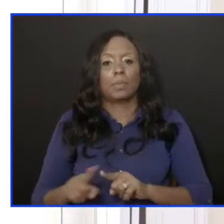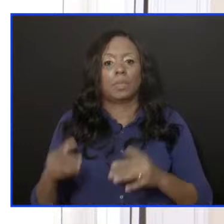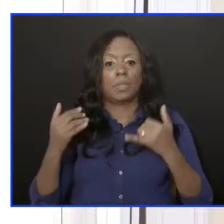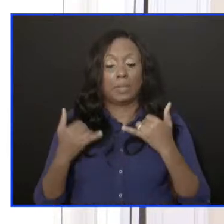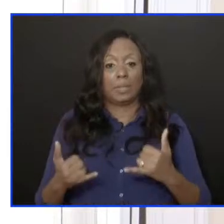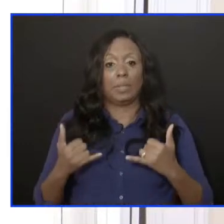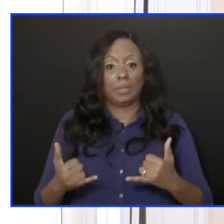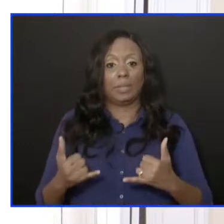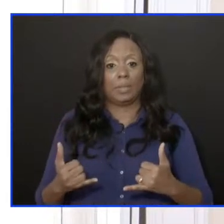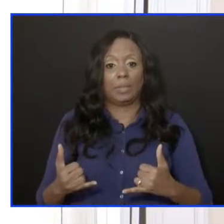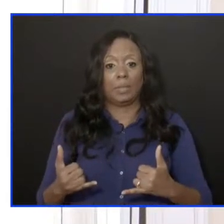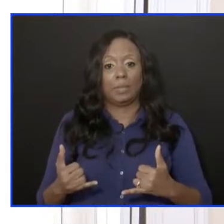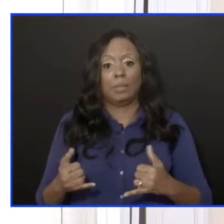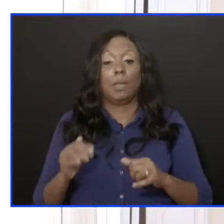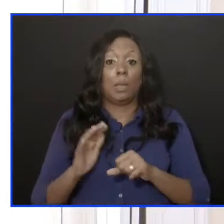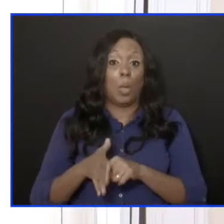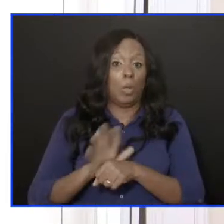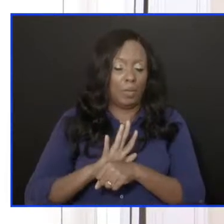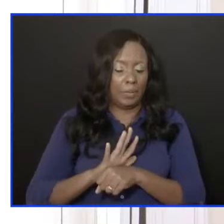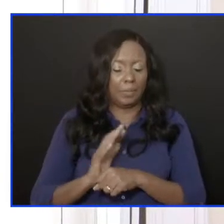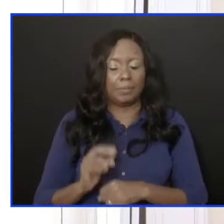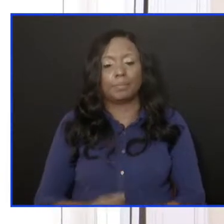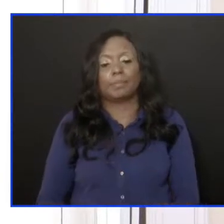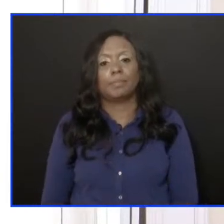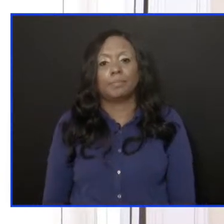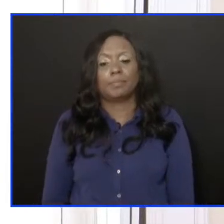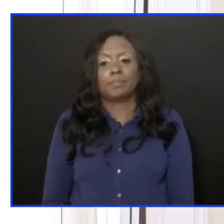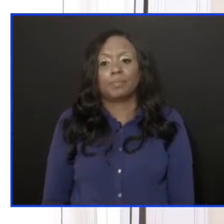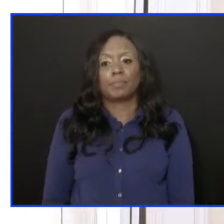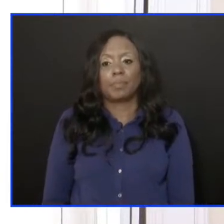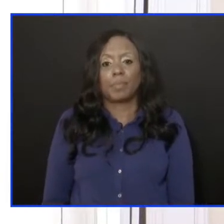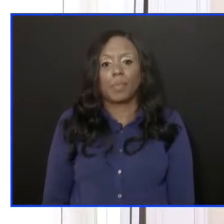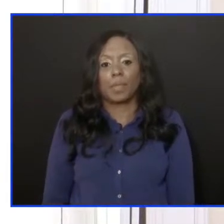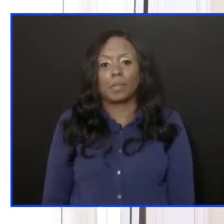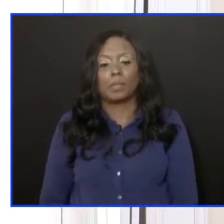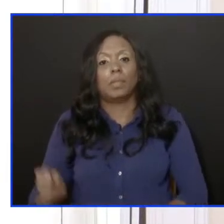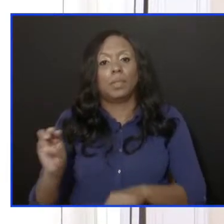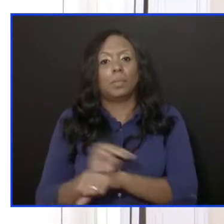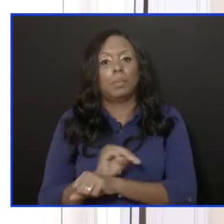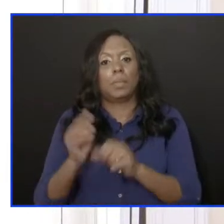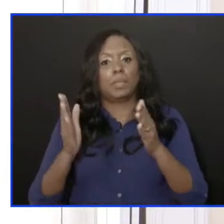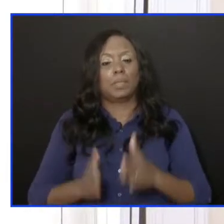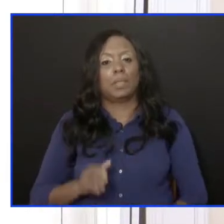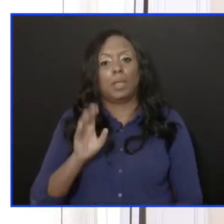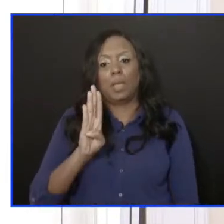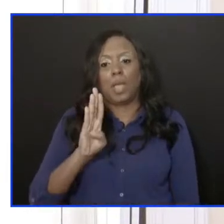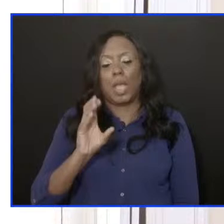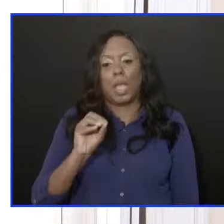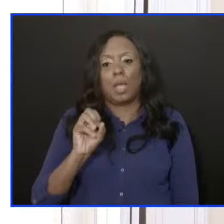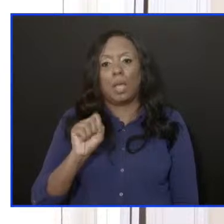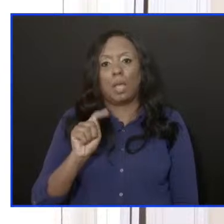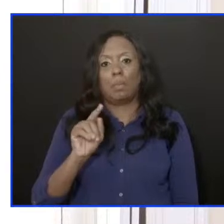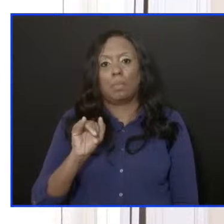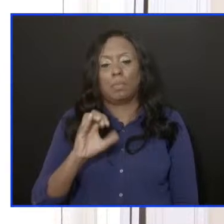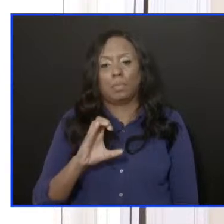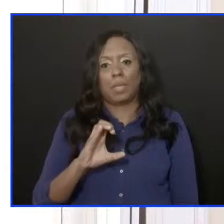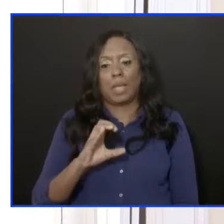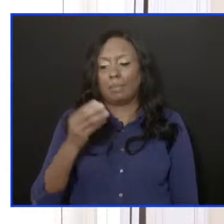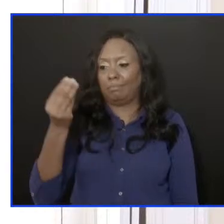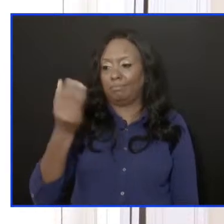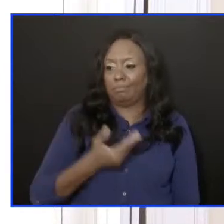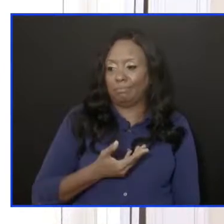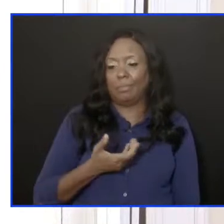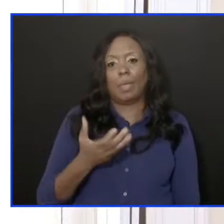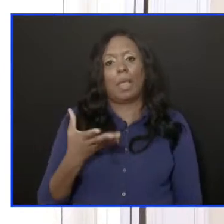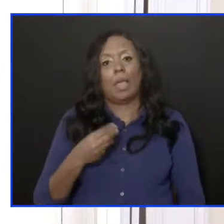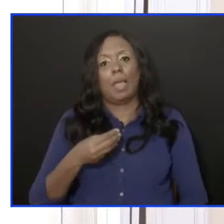management of the pandemic, Minister Bostic has spoken and updated us as to where and how